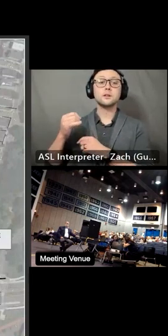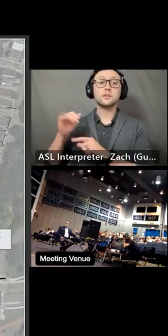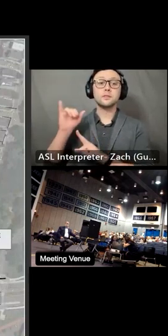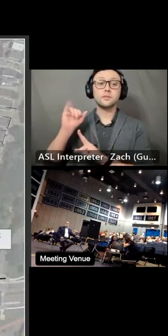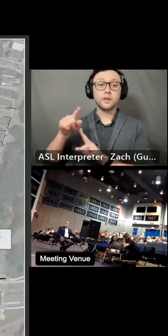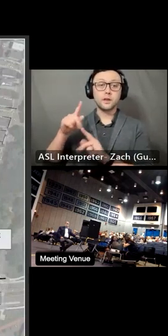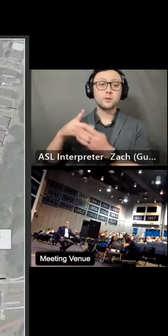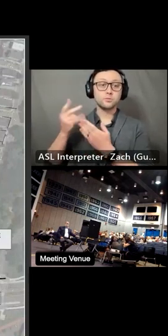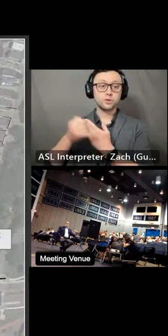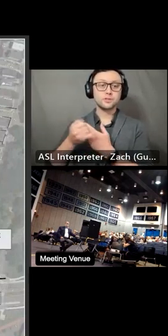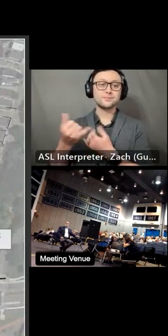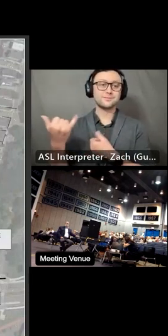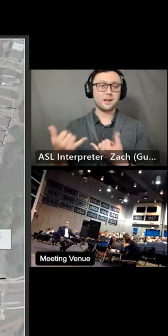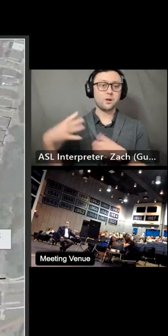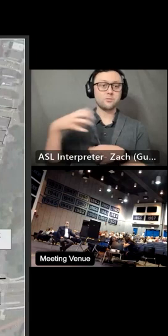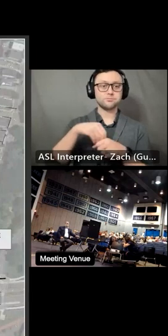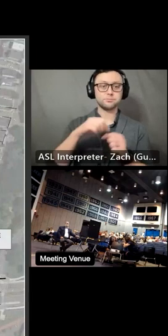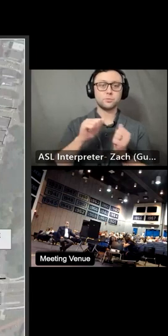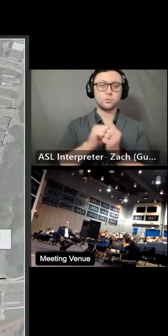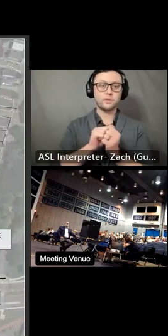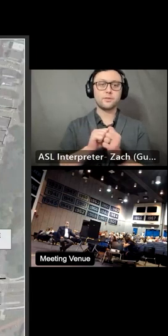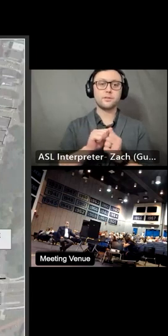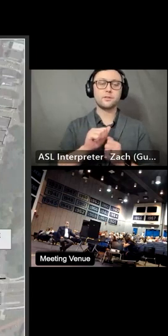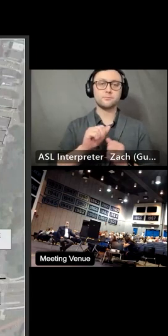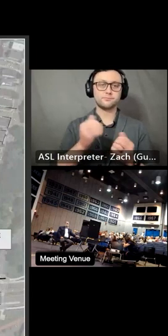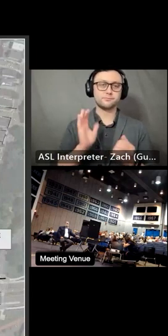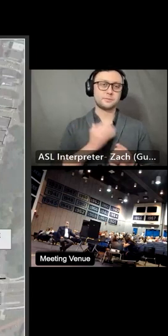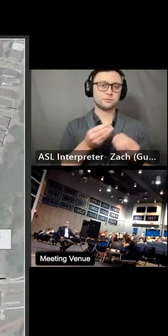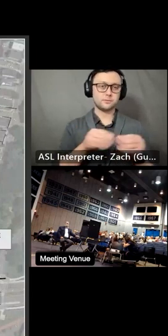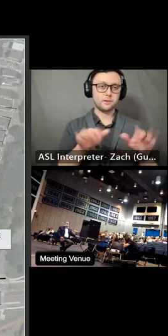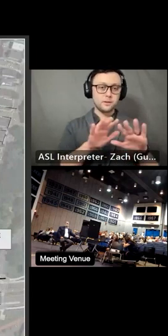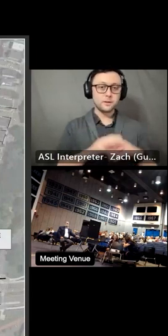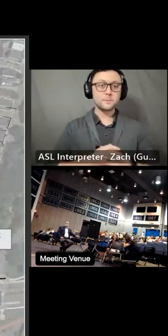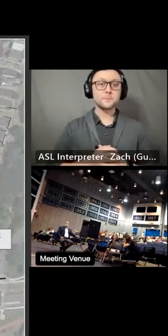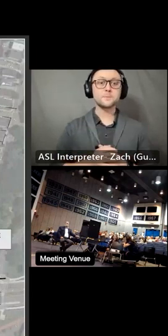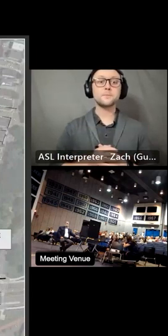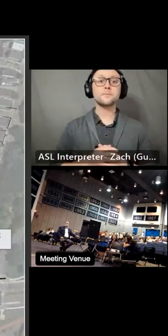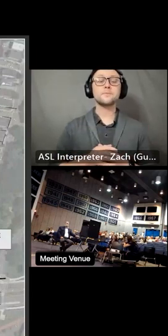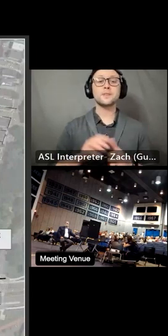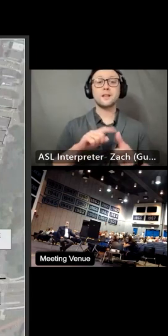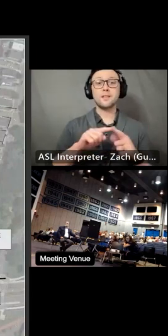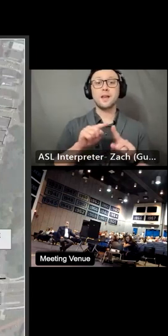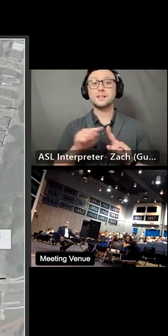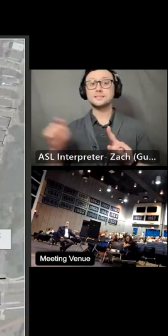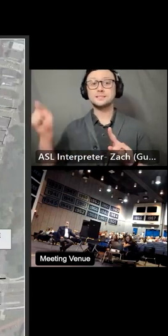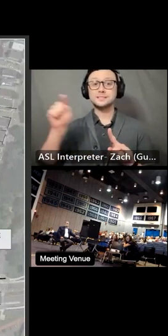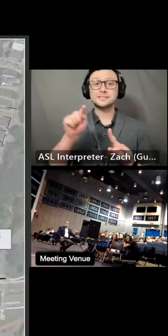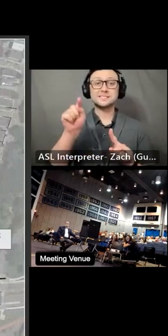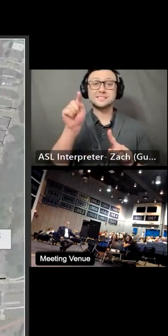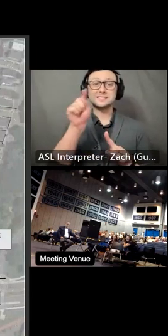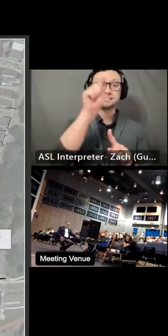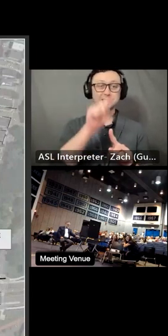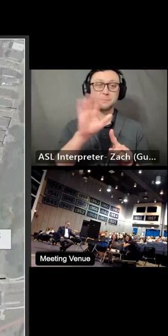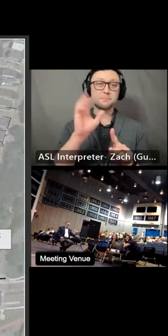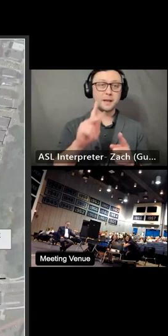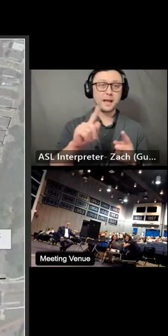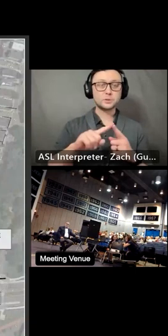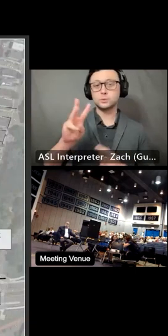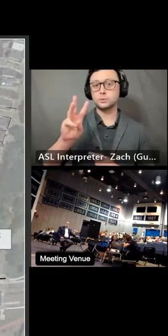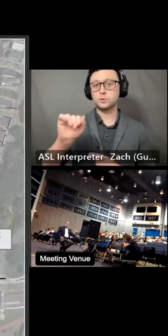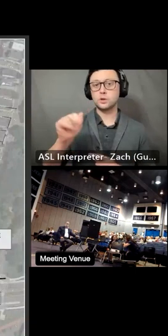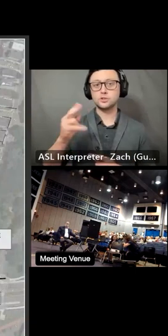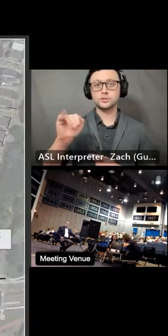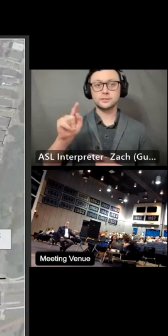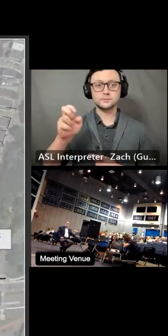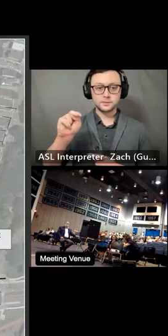now part of DCR land. And then finally, moving back to Washington Street, we know that that parcel, in addition